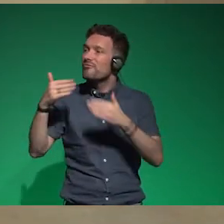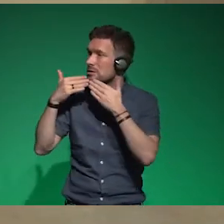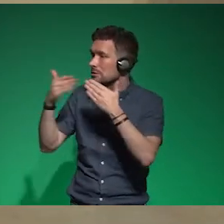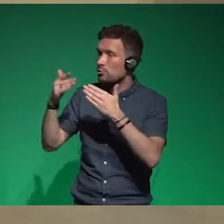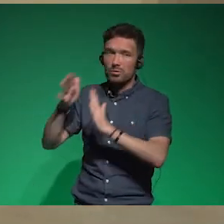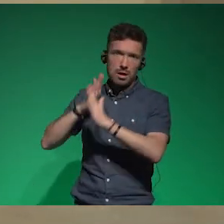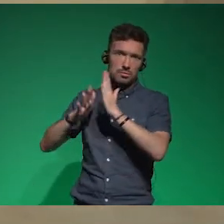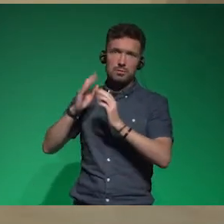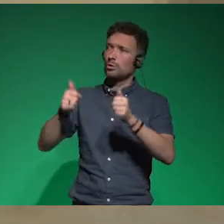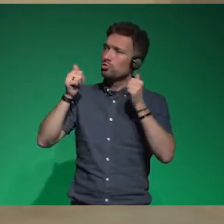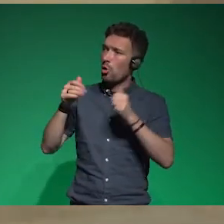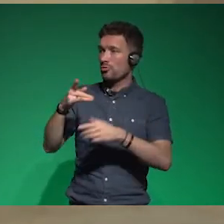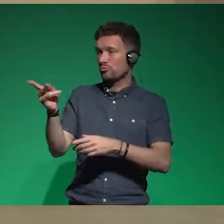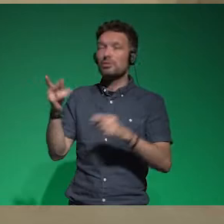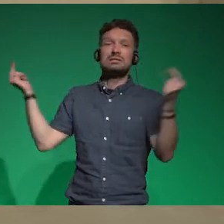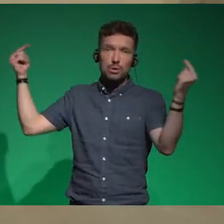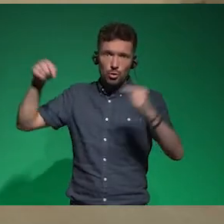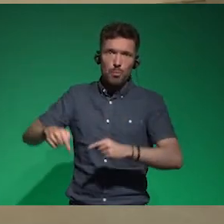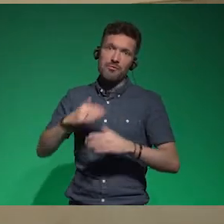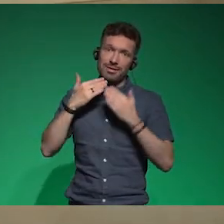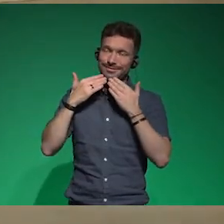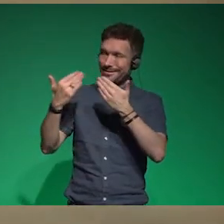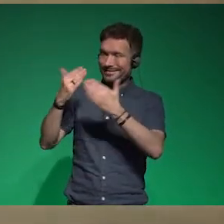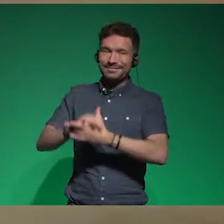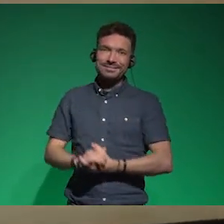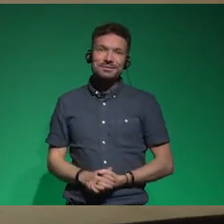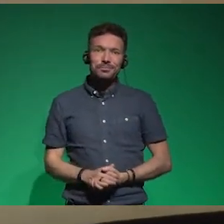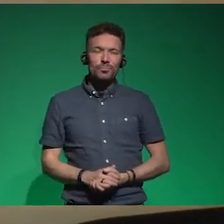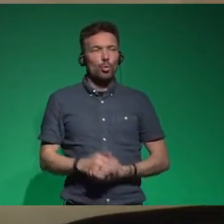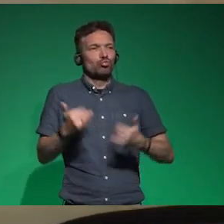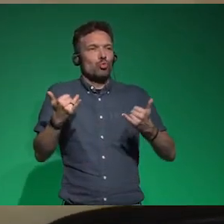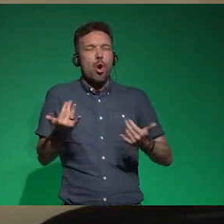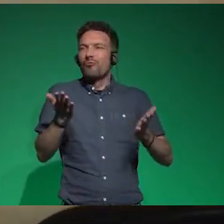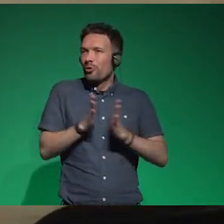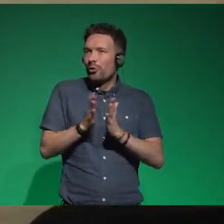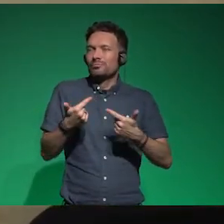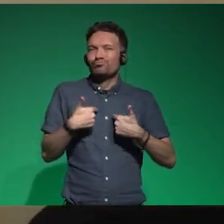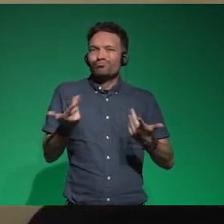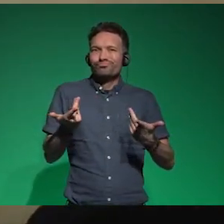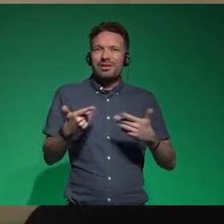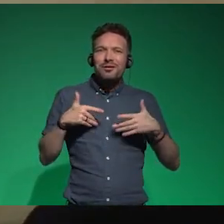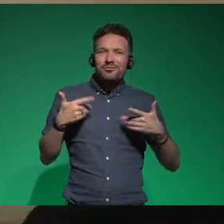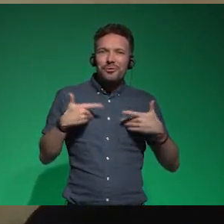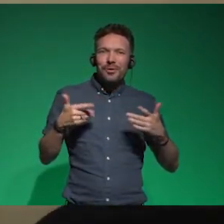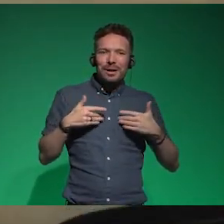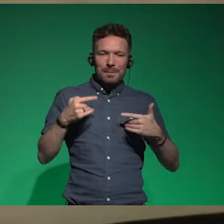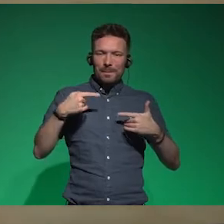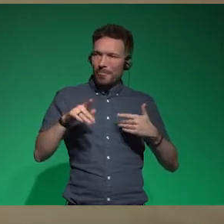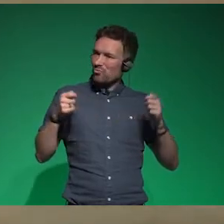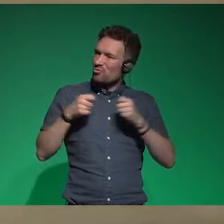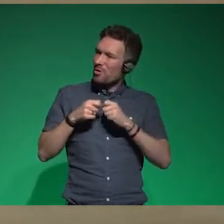I'm very much looking forward to the collaboration that is coming up. Thanks to you, Fabian, as well. Thank